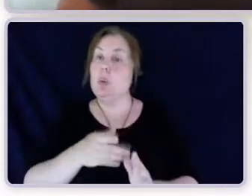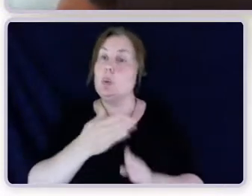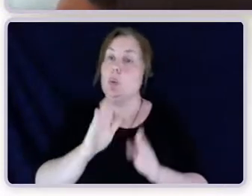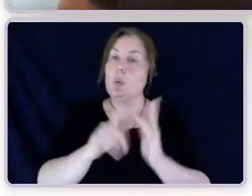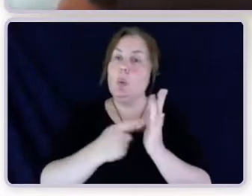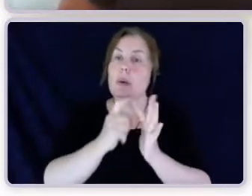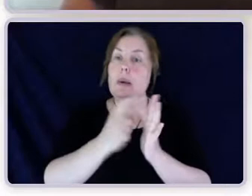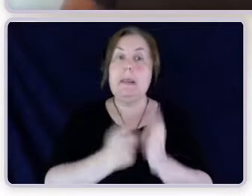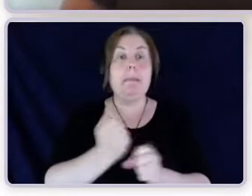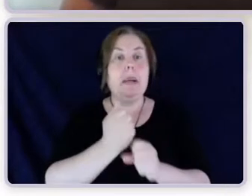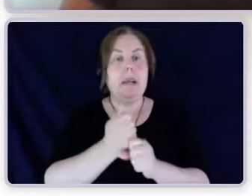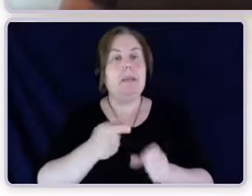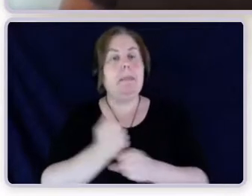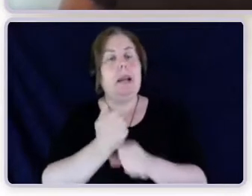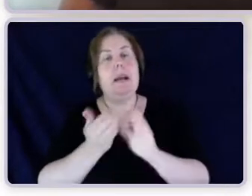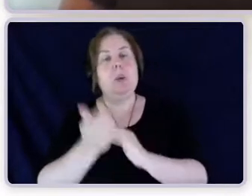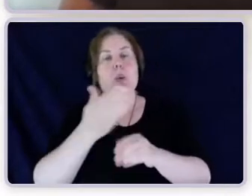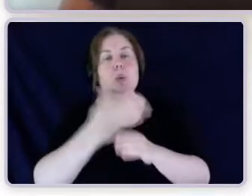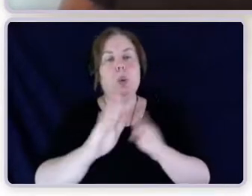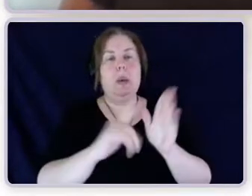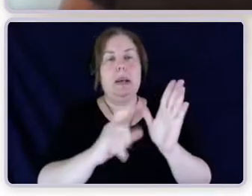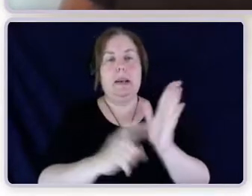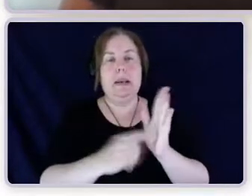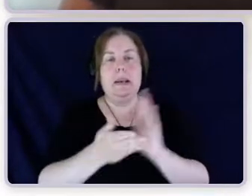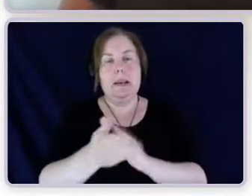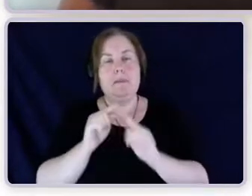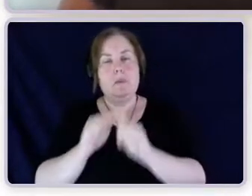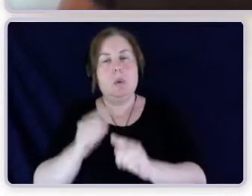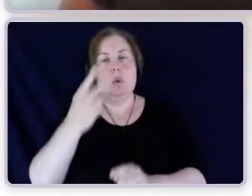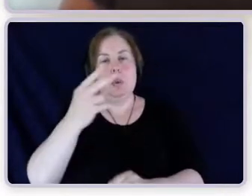Act, according to the 2019 Act.